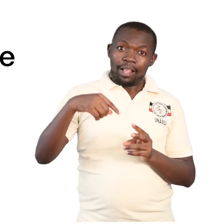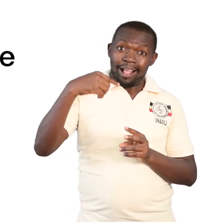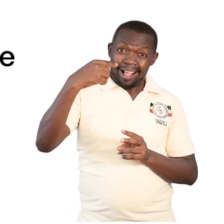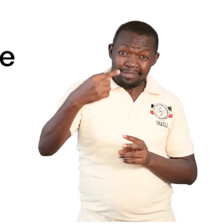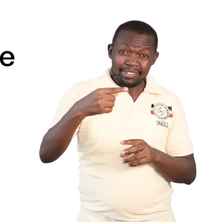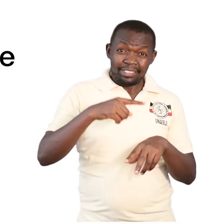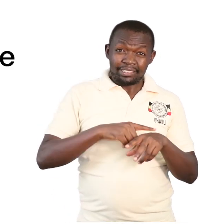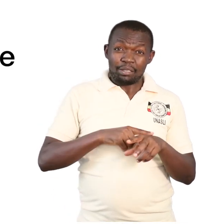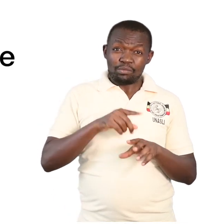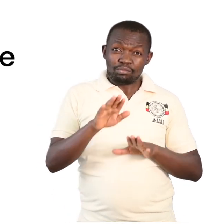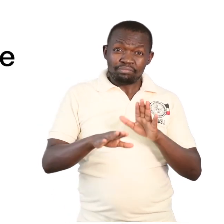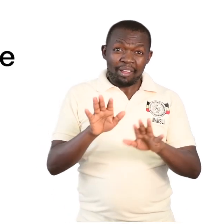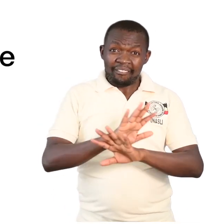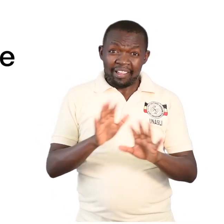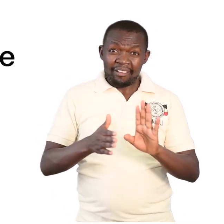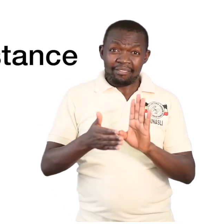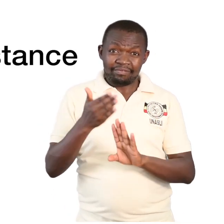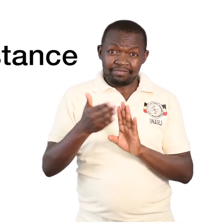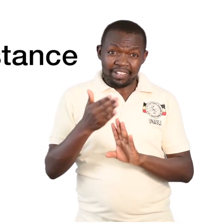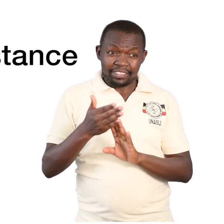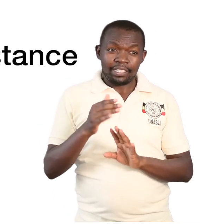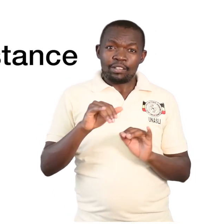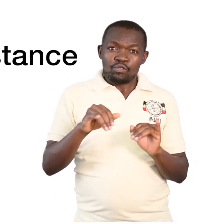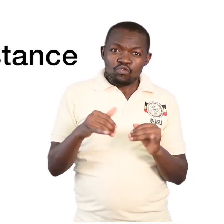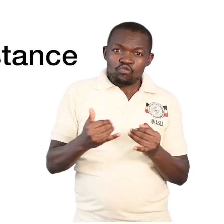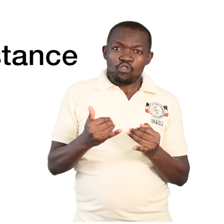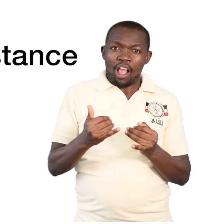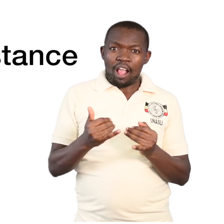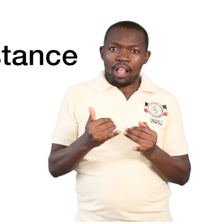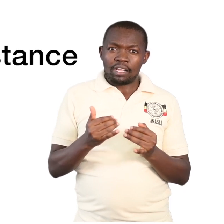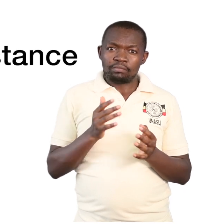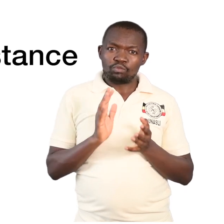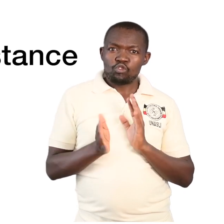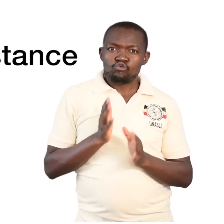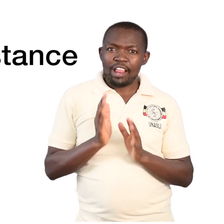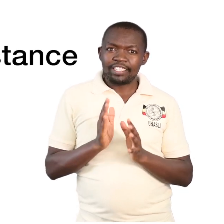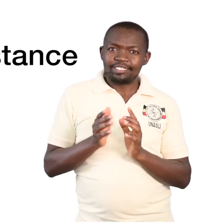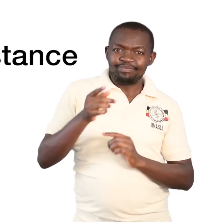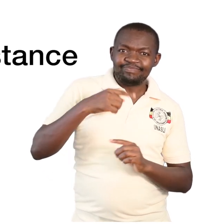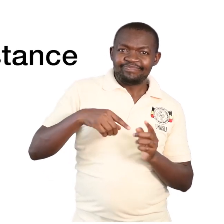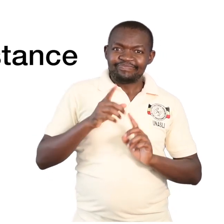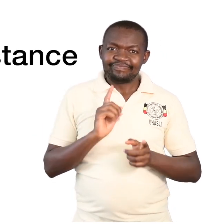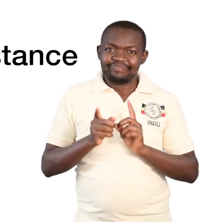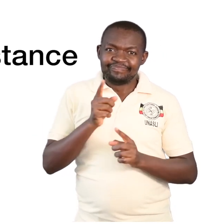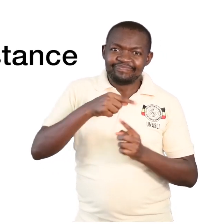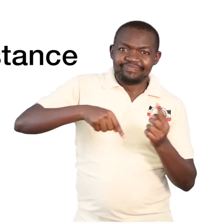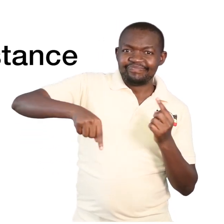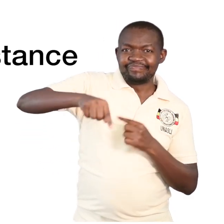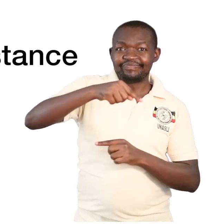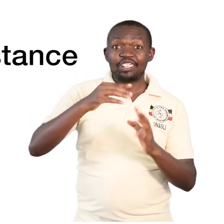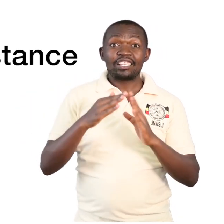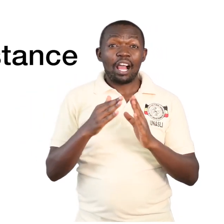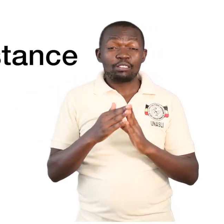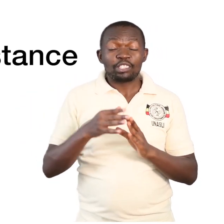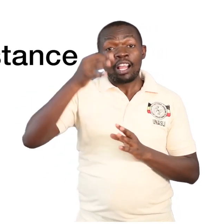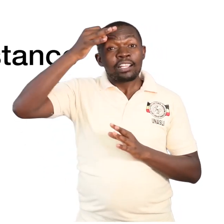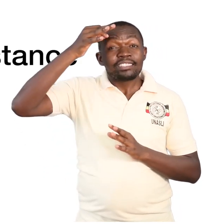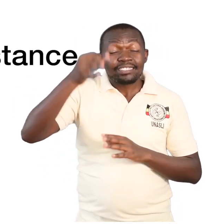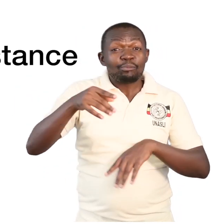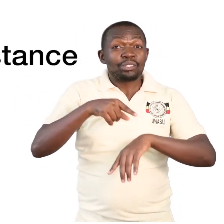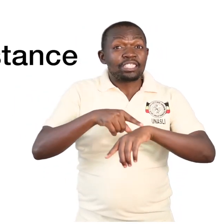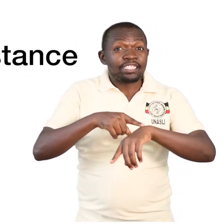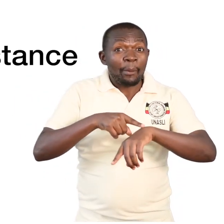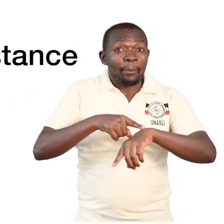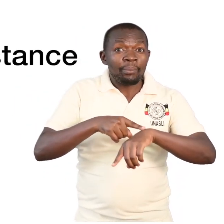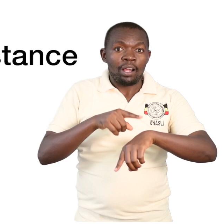around faster, try running around the house. Determine the time